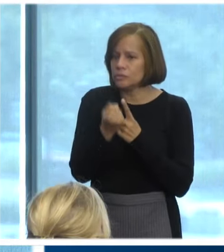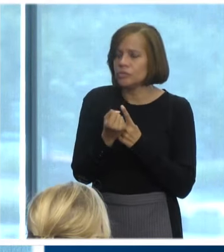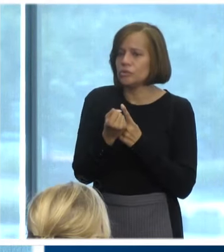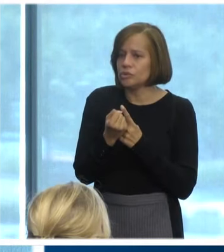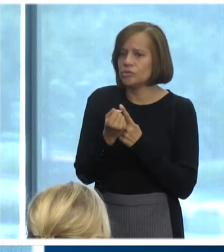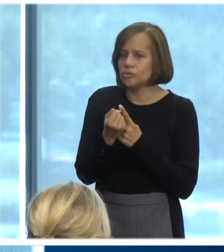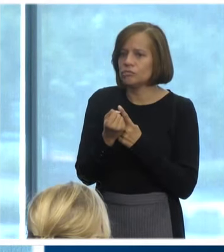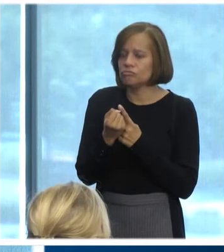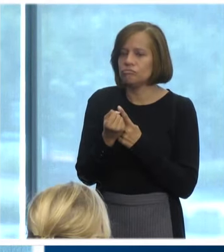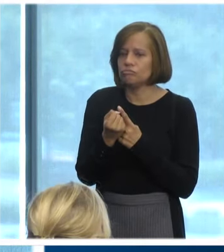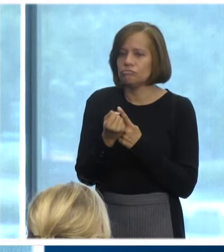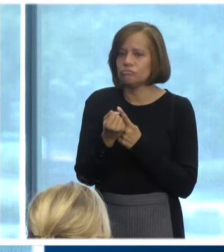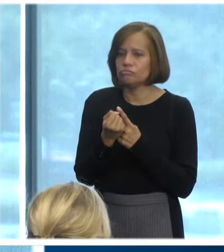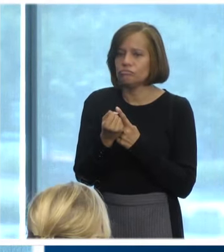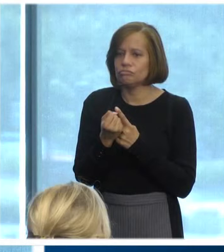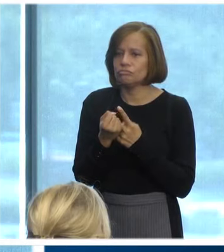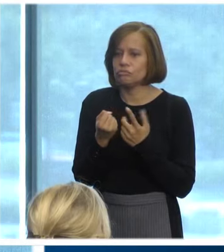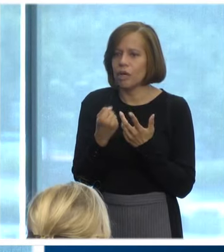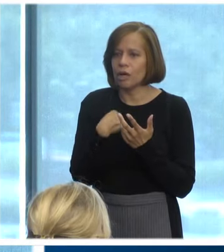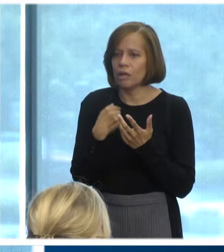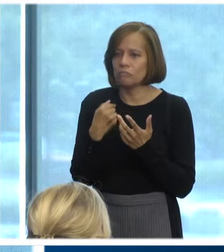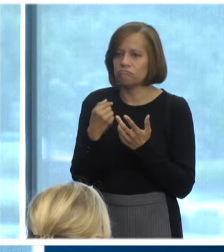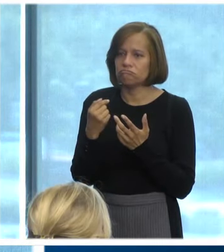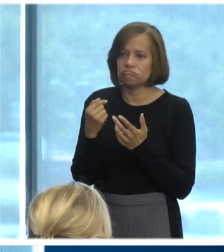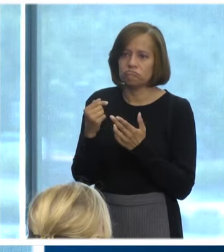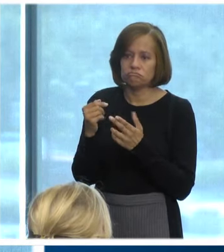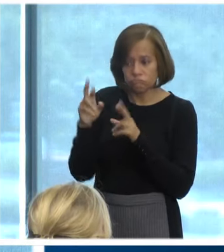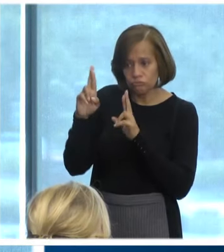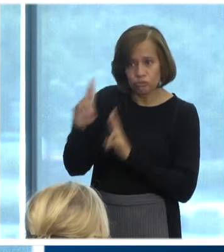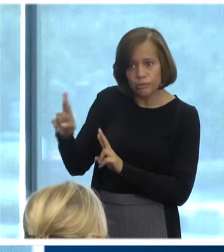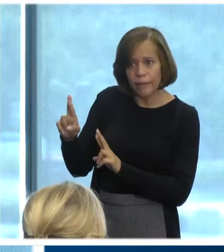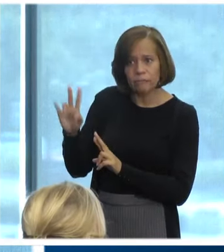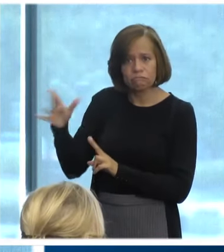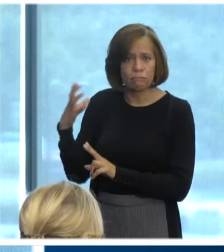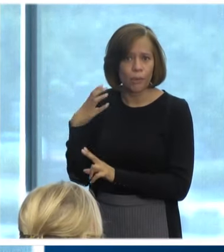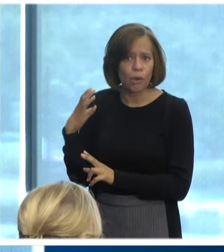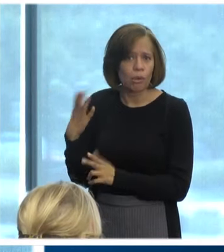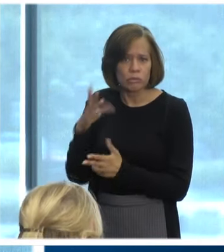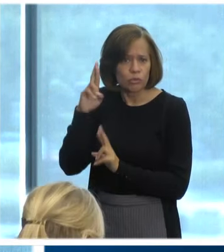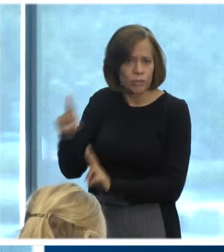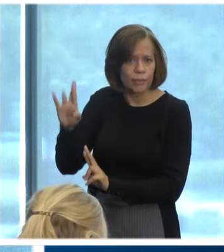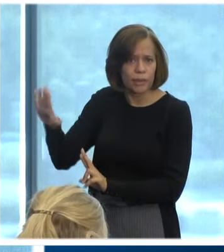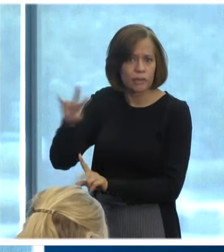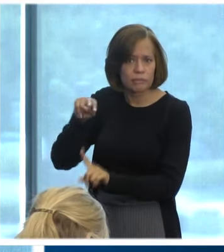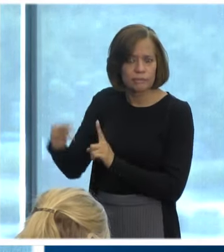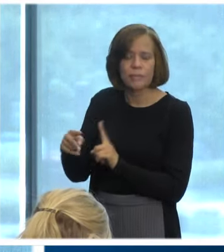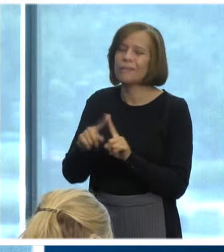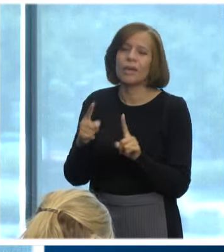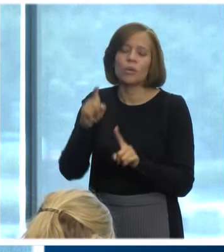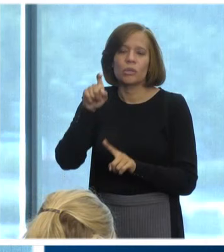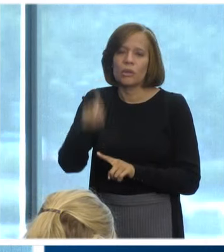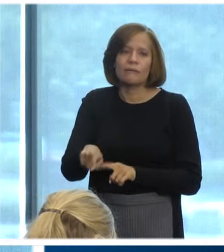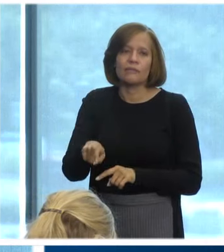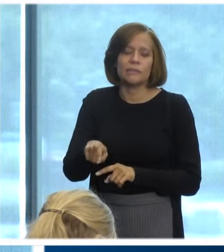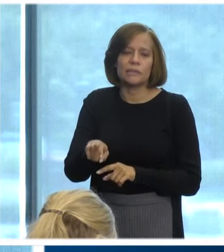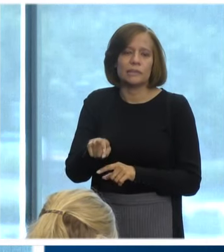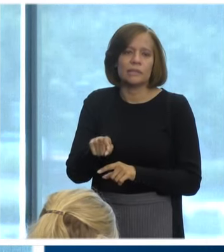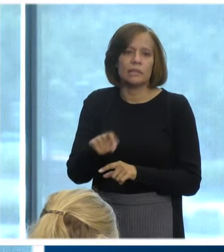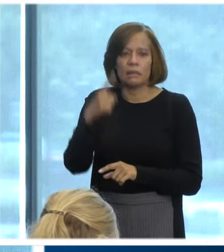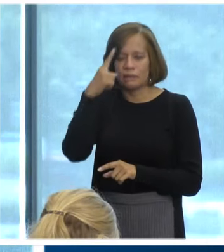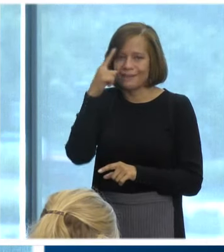you know, I give a lot of deference to the mayor's views. He's the boss. So we don't have to be in unison